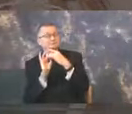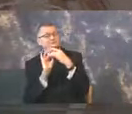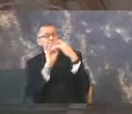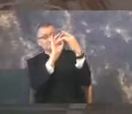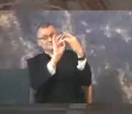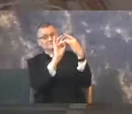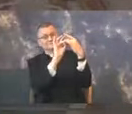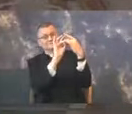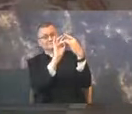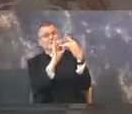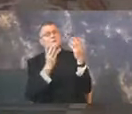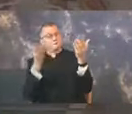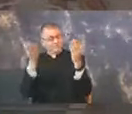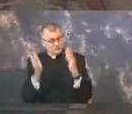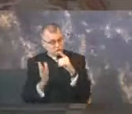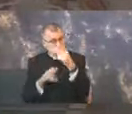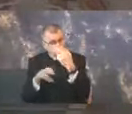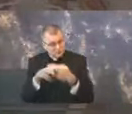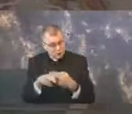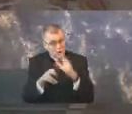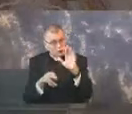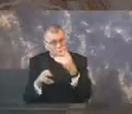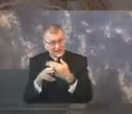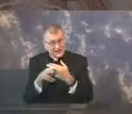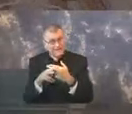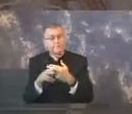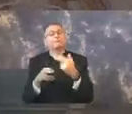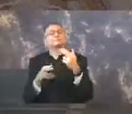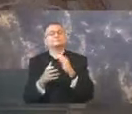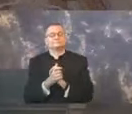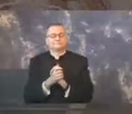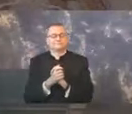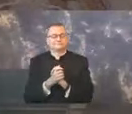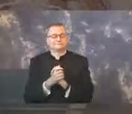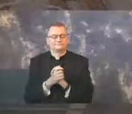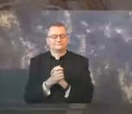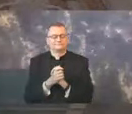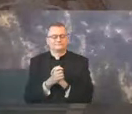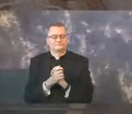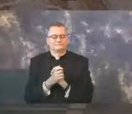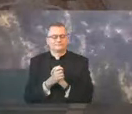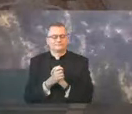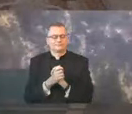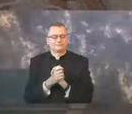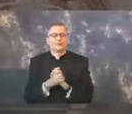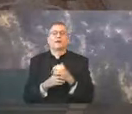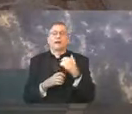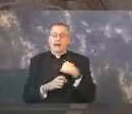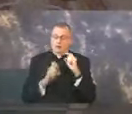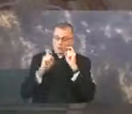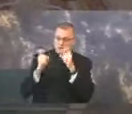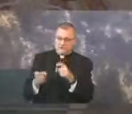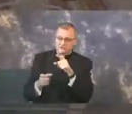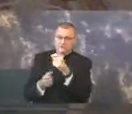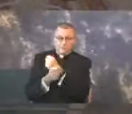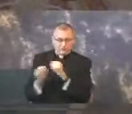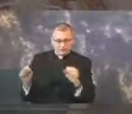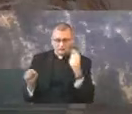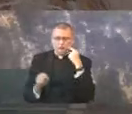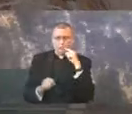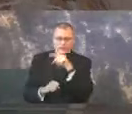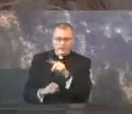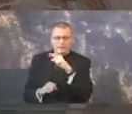of our God shall you be called. I will give them their recompense faithfully. A lasting